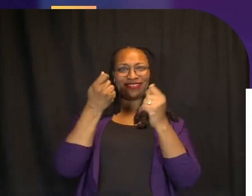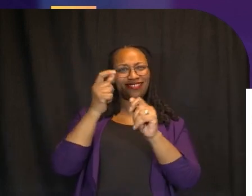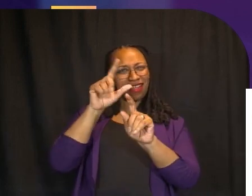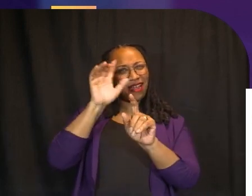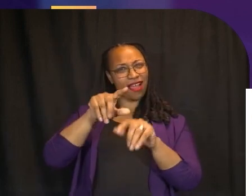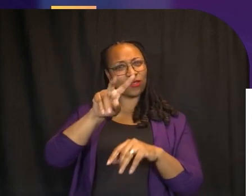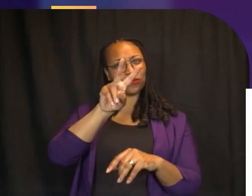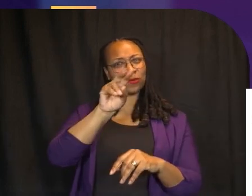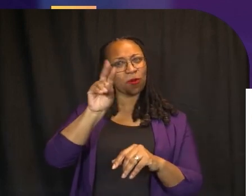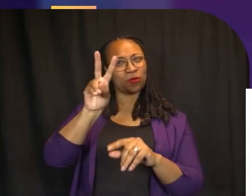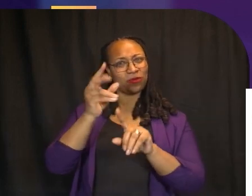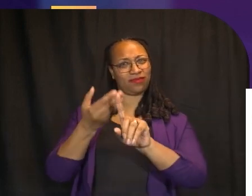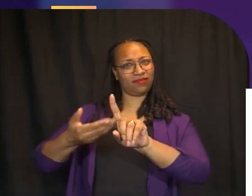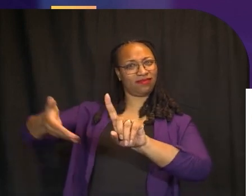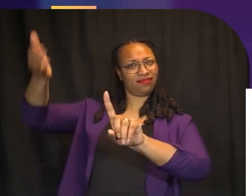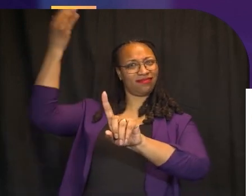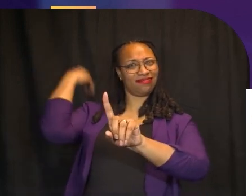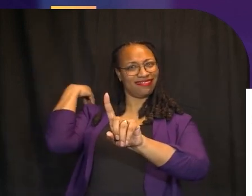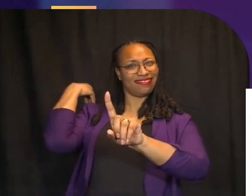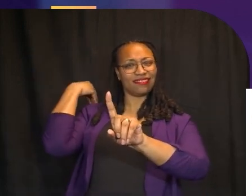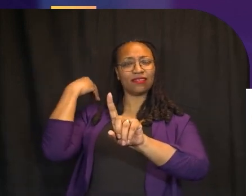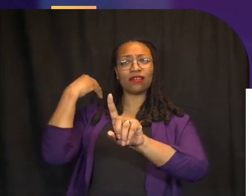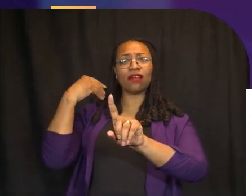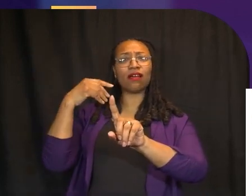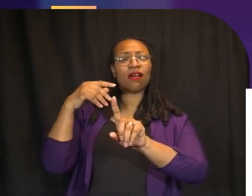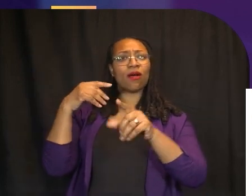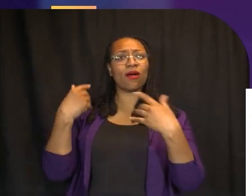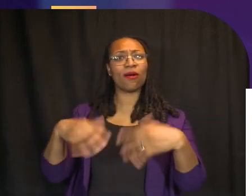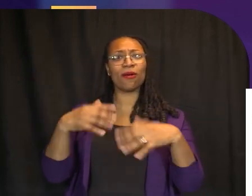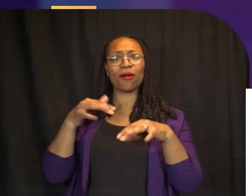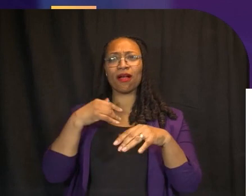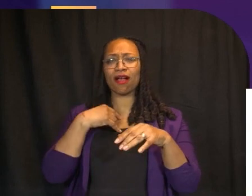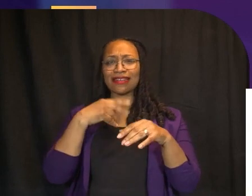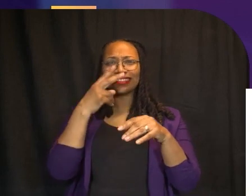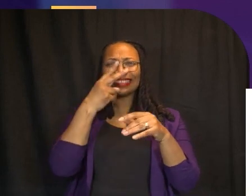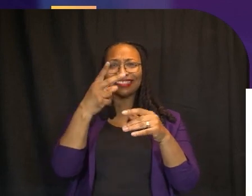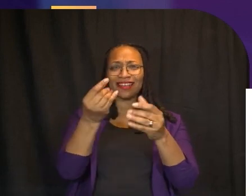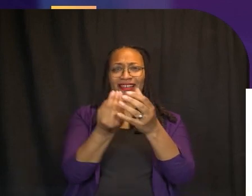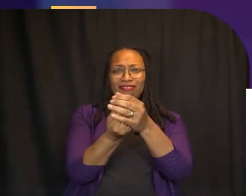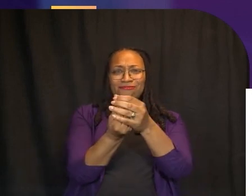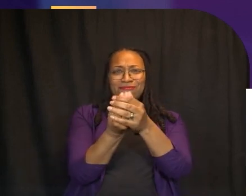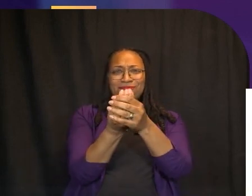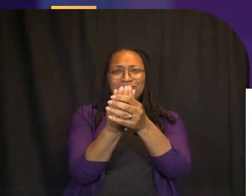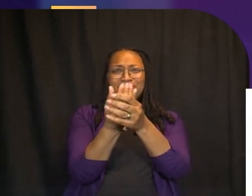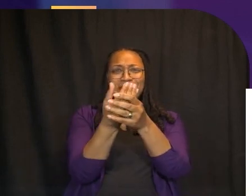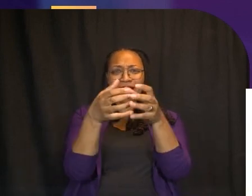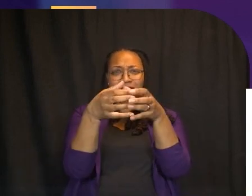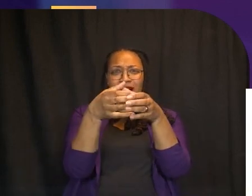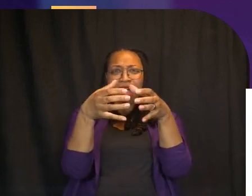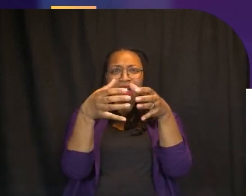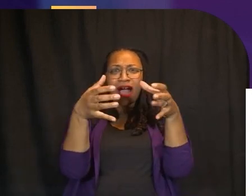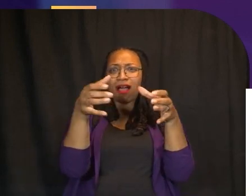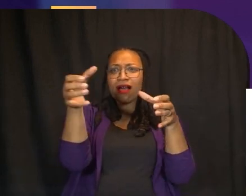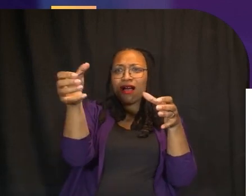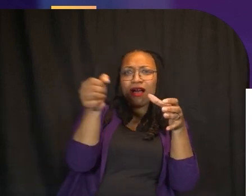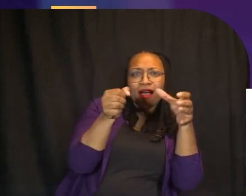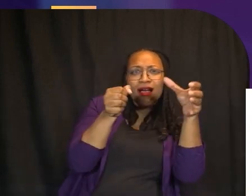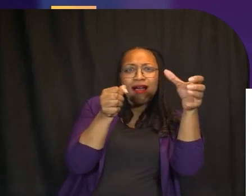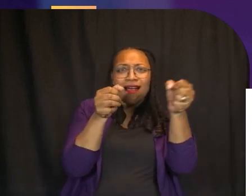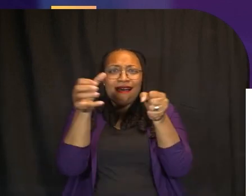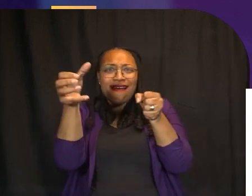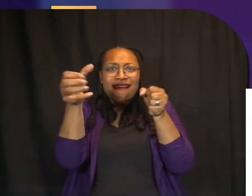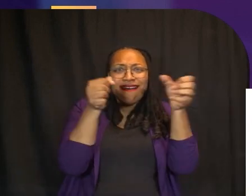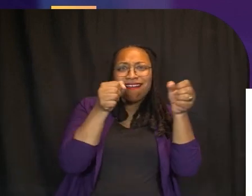This effort started in 2002, where we bring students and recent graduates from